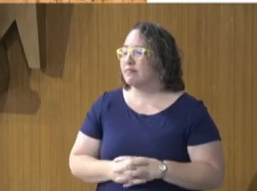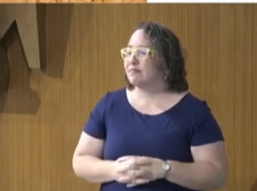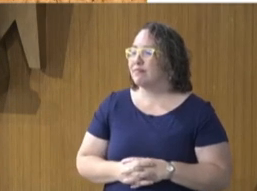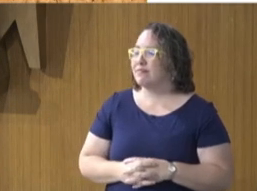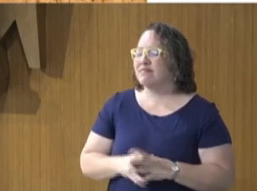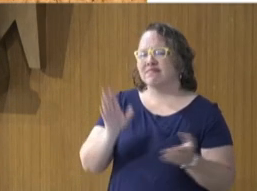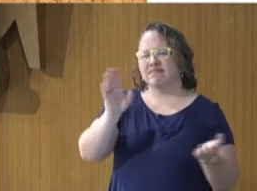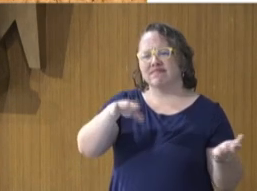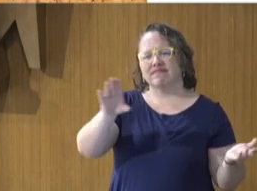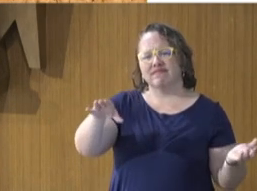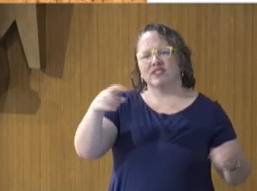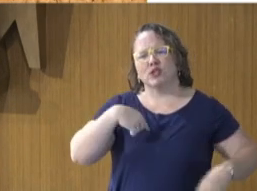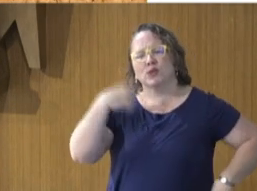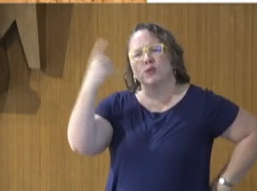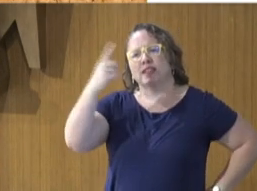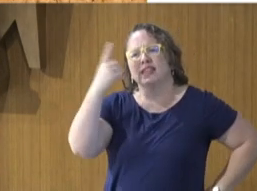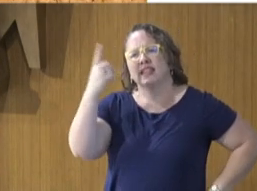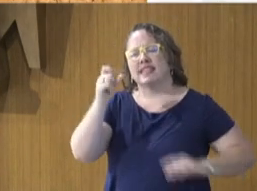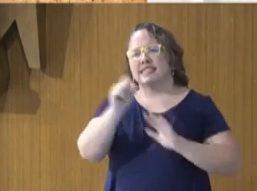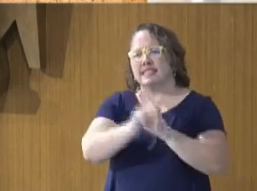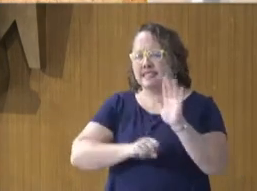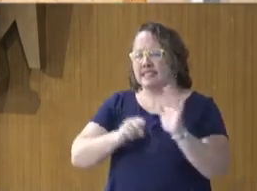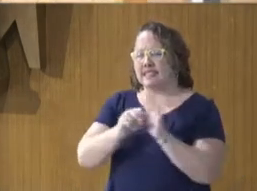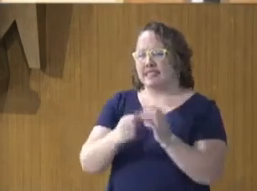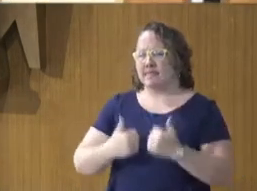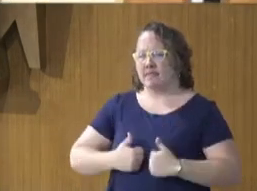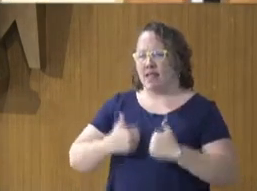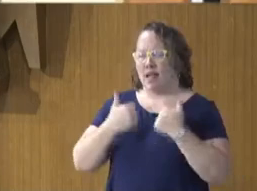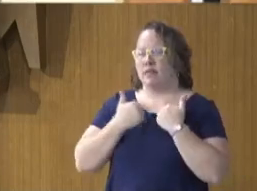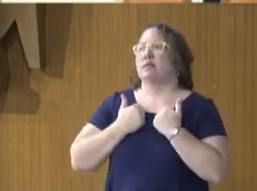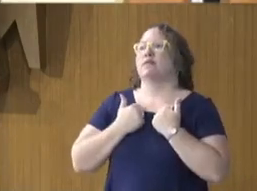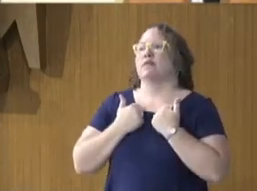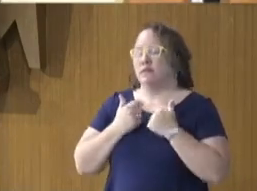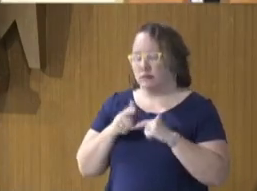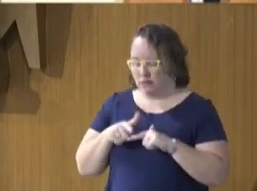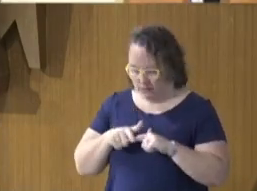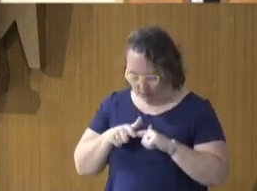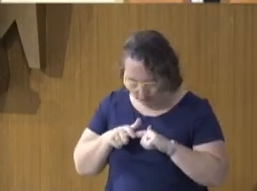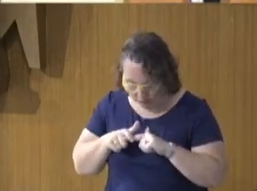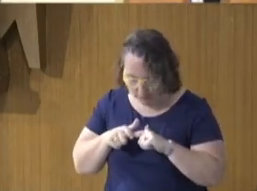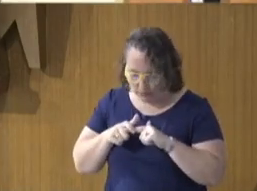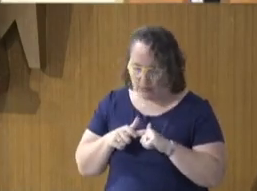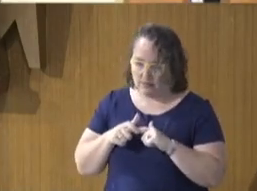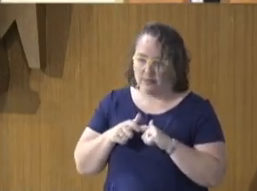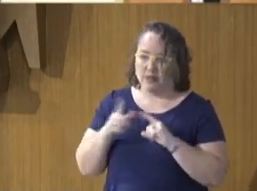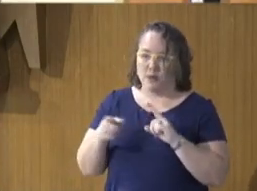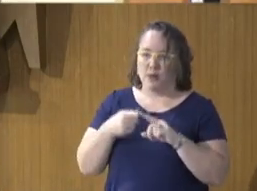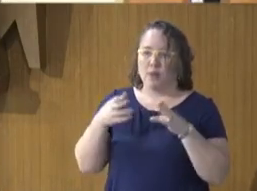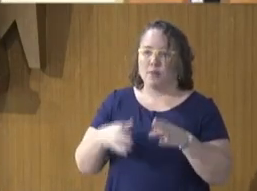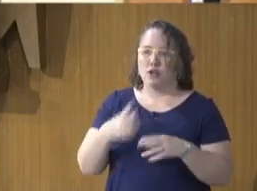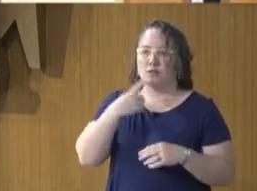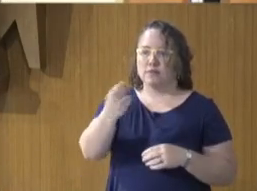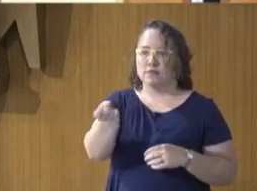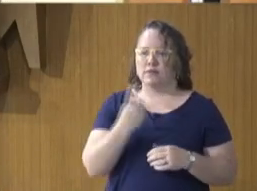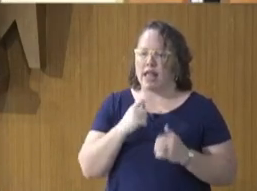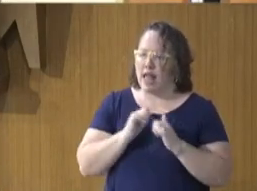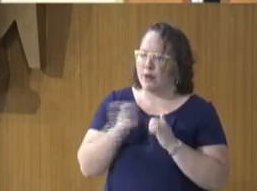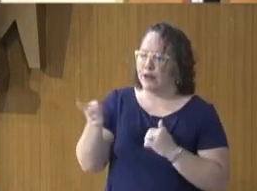Do you ever go through seasons of life where you pause when someone just casually asks, how are you doing?